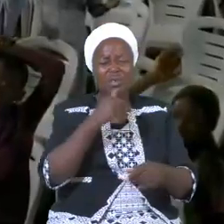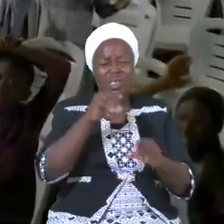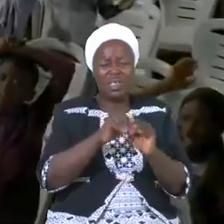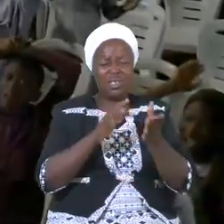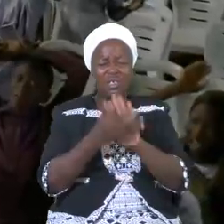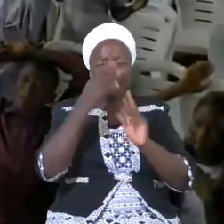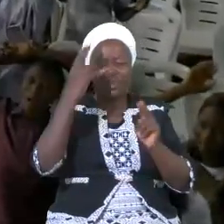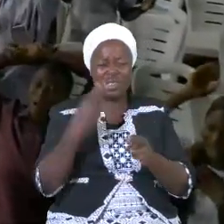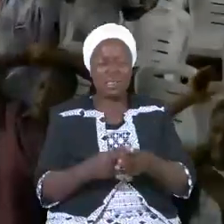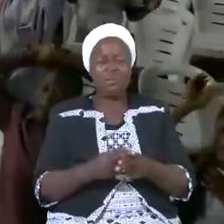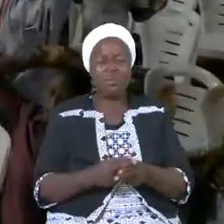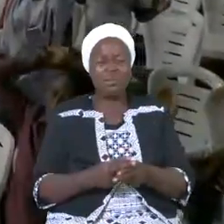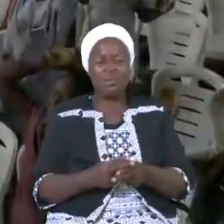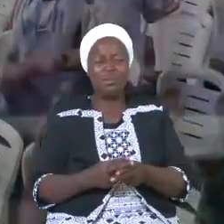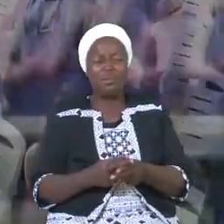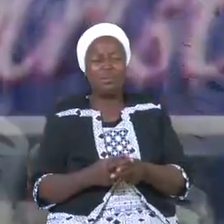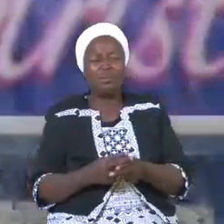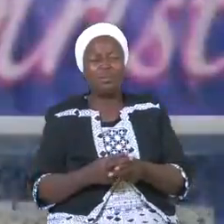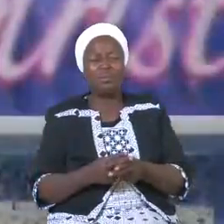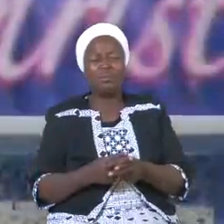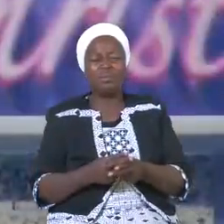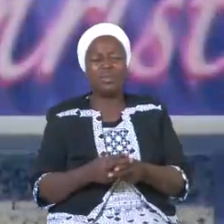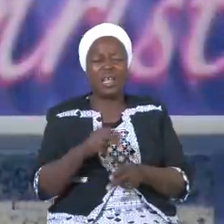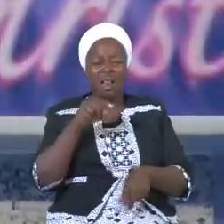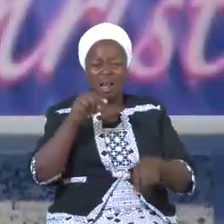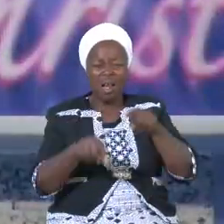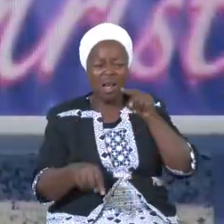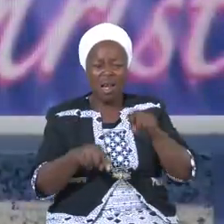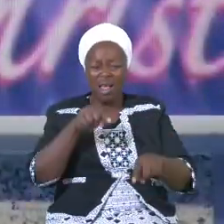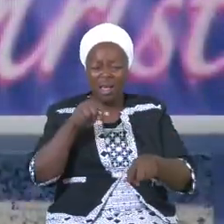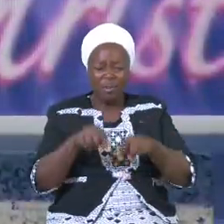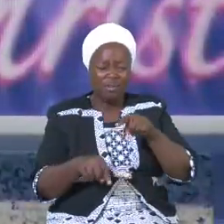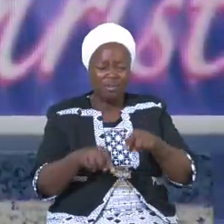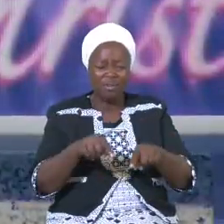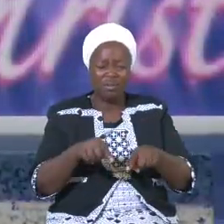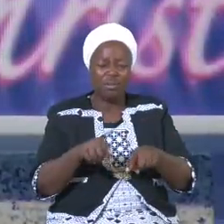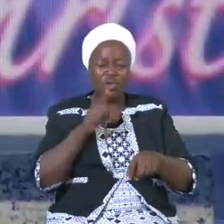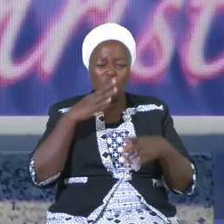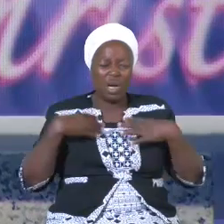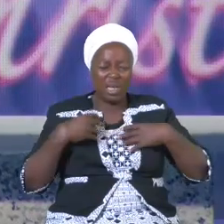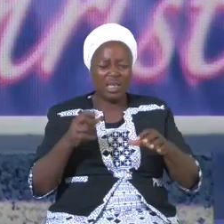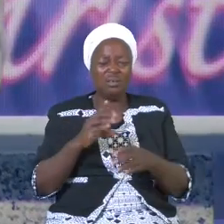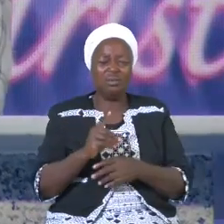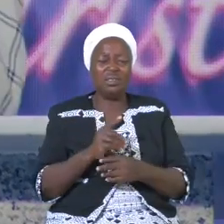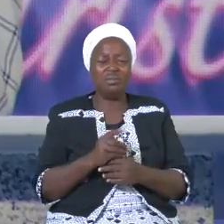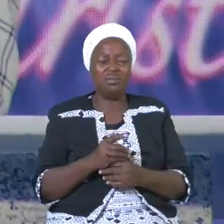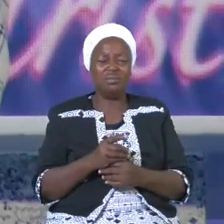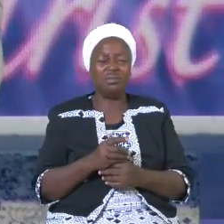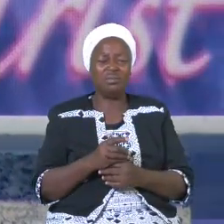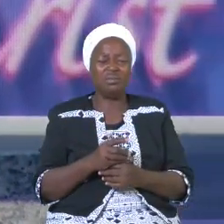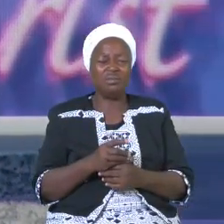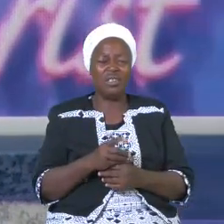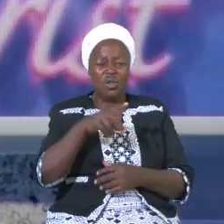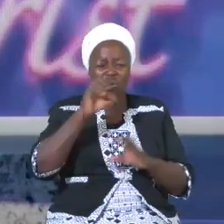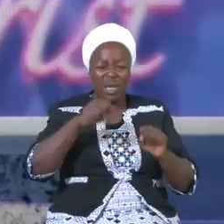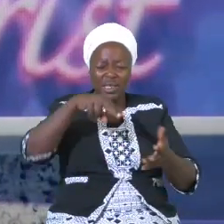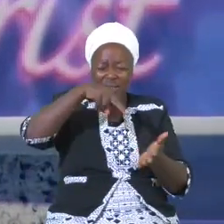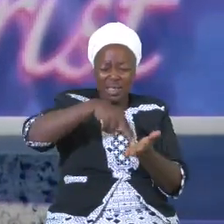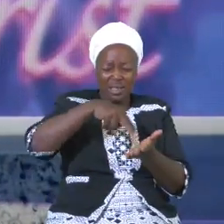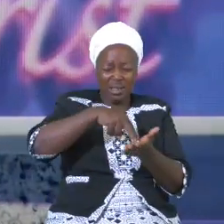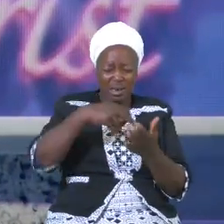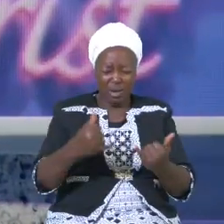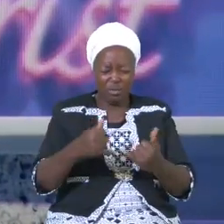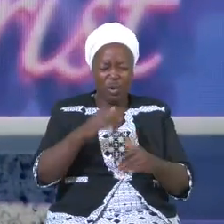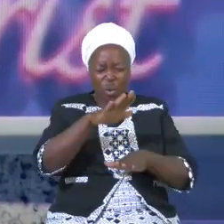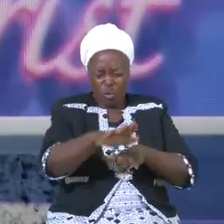name live paralyzed you're healed you can stand up now and walk